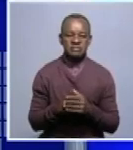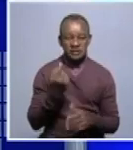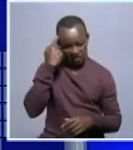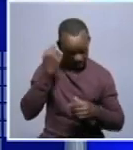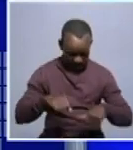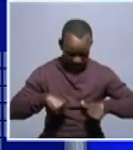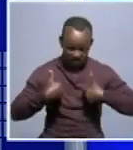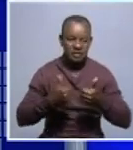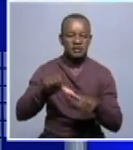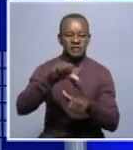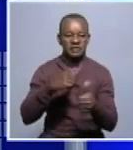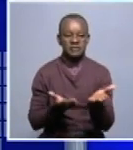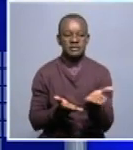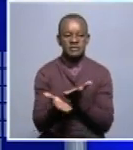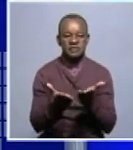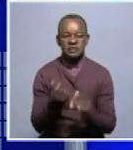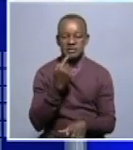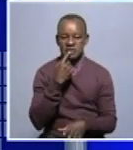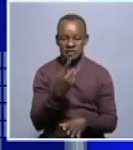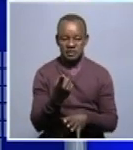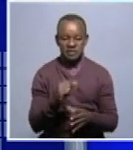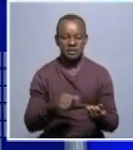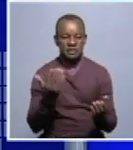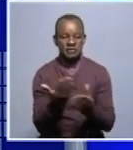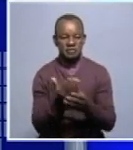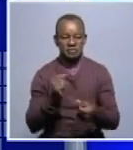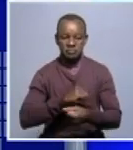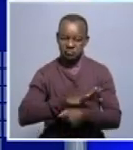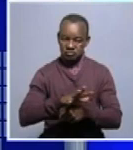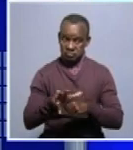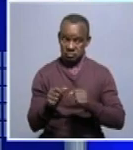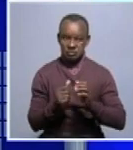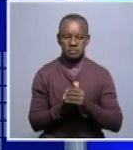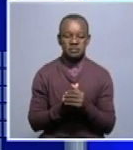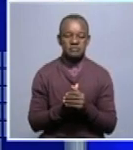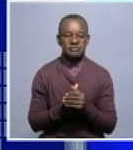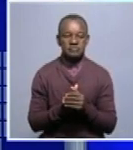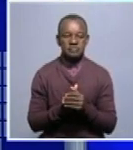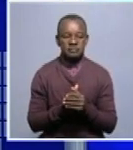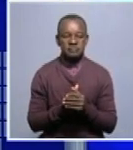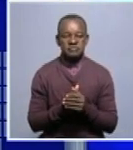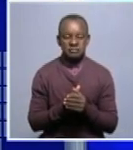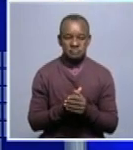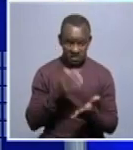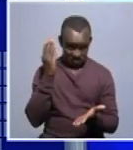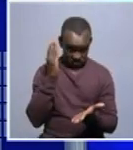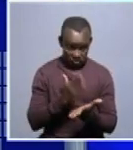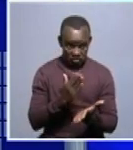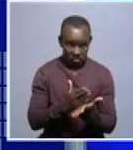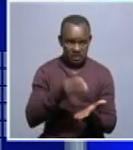Health and Social Services has confirmed that the Delta variant of the novel coronavirus is active in Namibia.